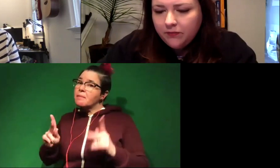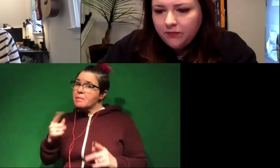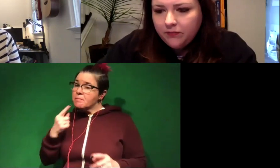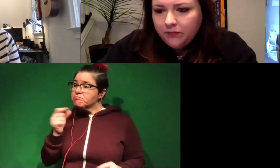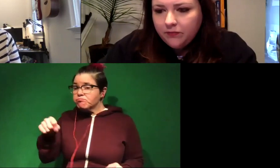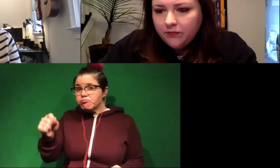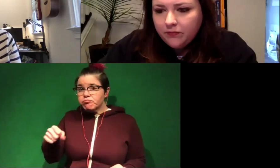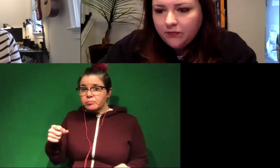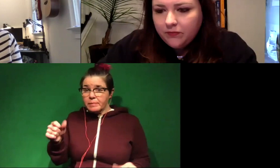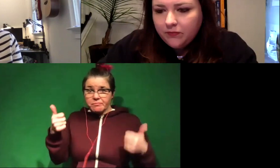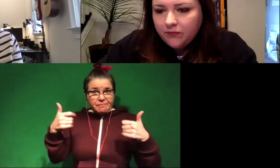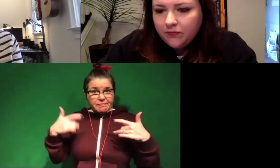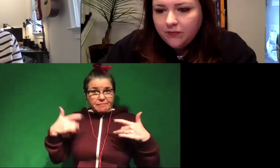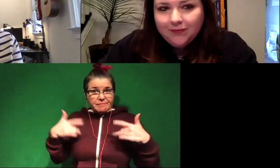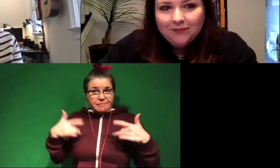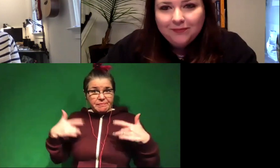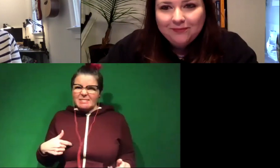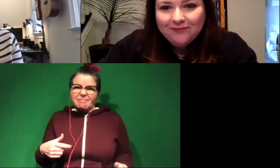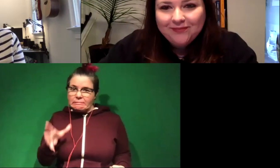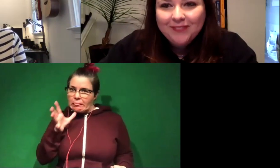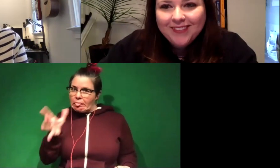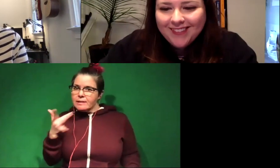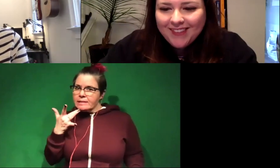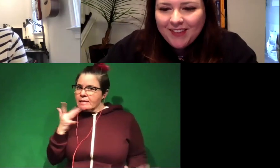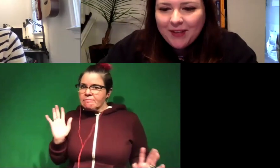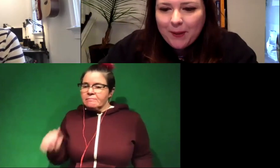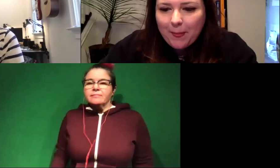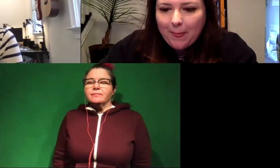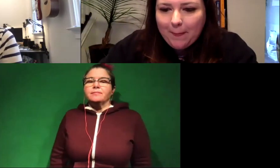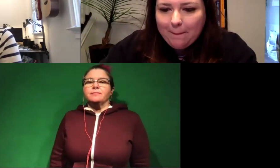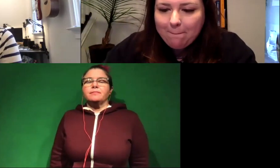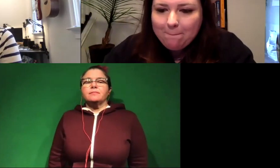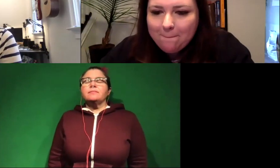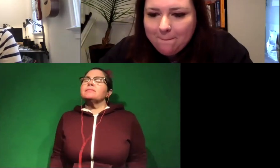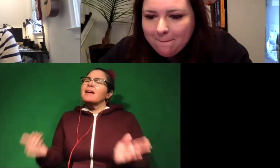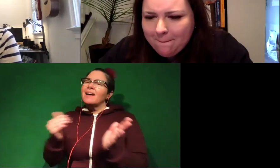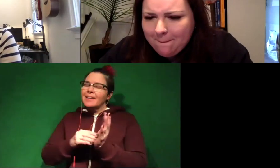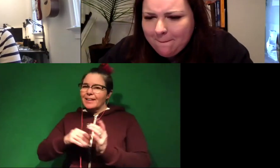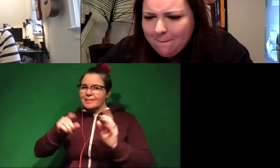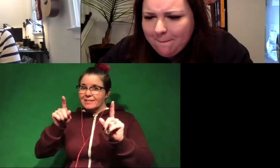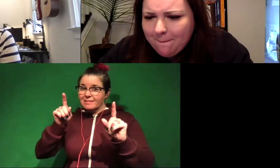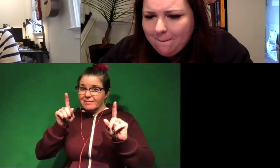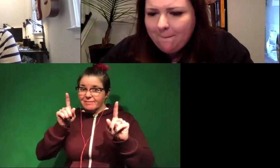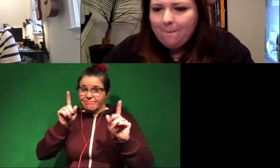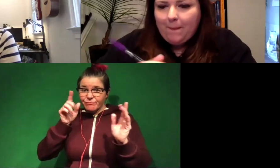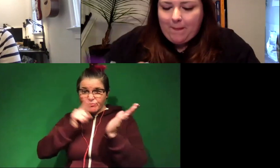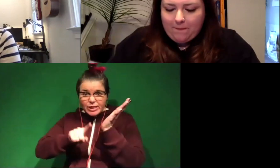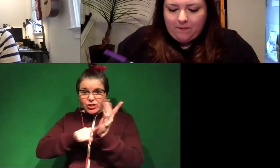feel awesome. I personally don't like the way it tastes. But there haven't been any studies on